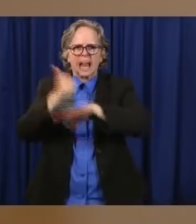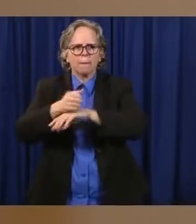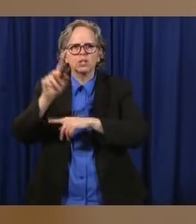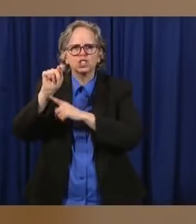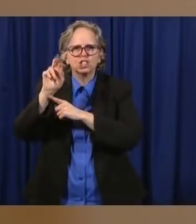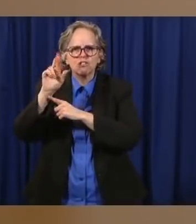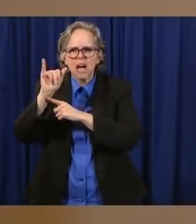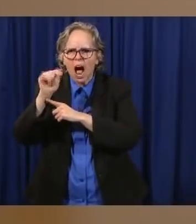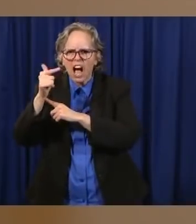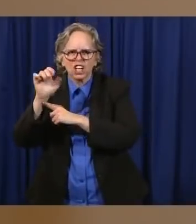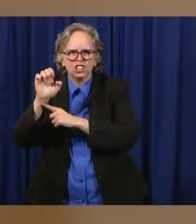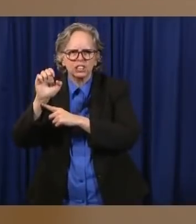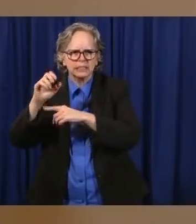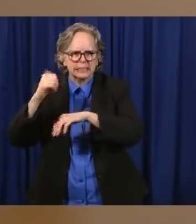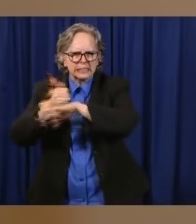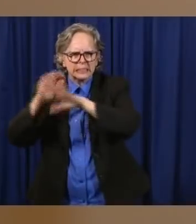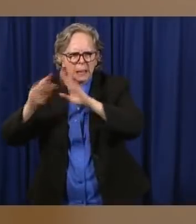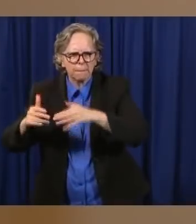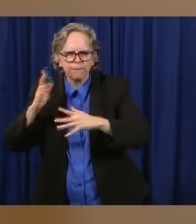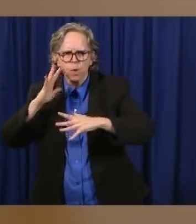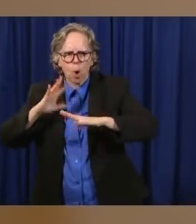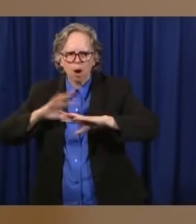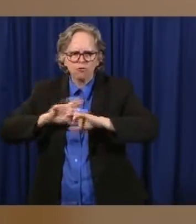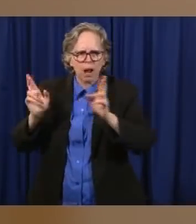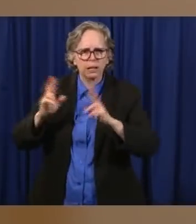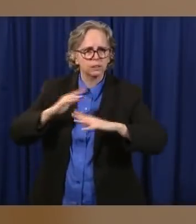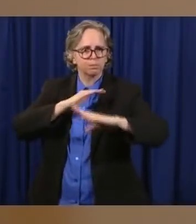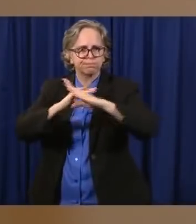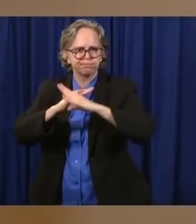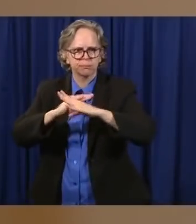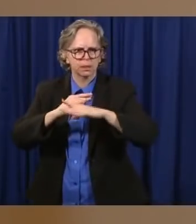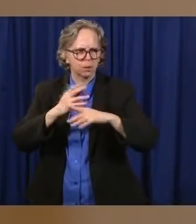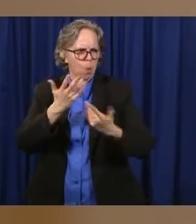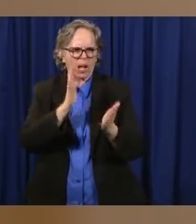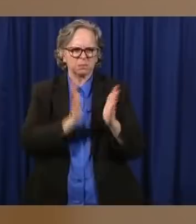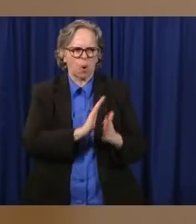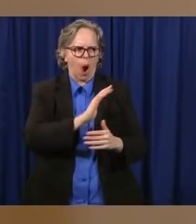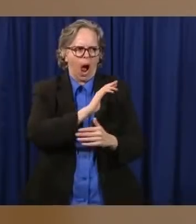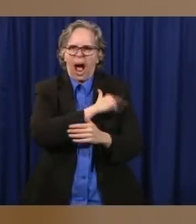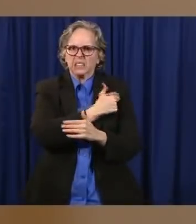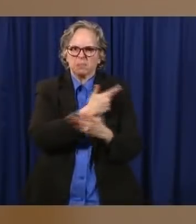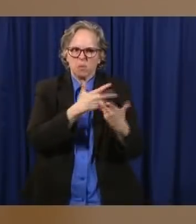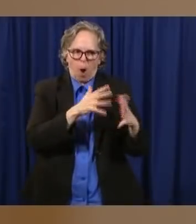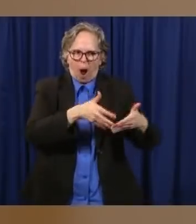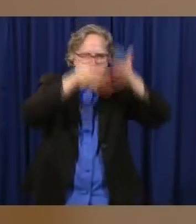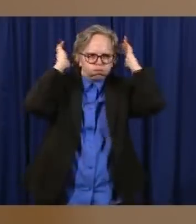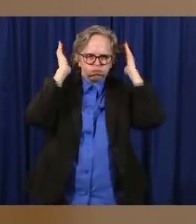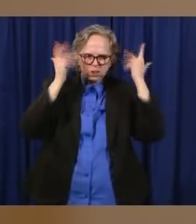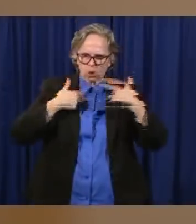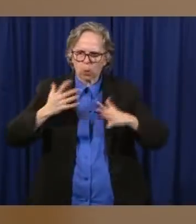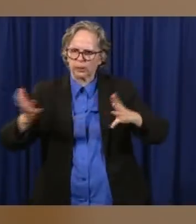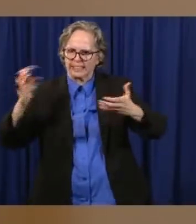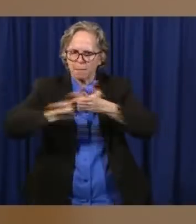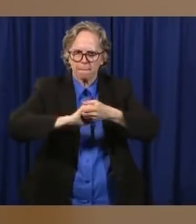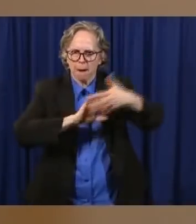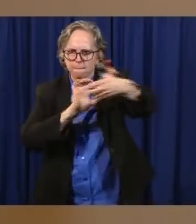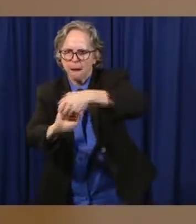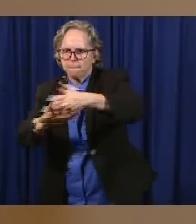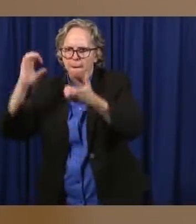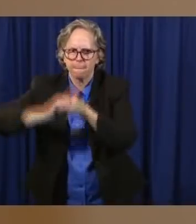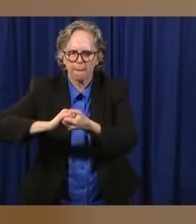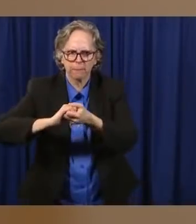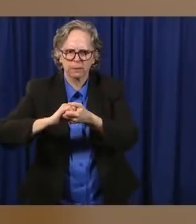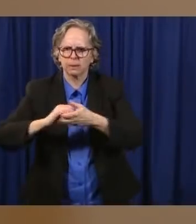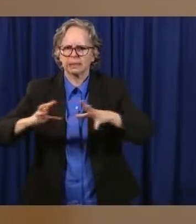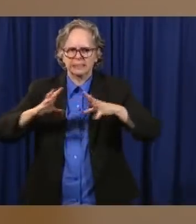we've seen some small hospitals become, and that our whole system could take on what's going to be an ongoing onslaught of patients with